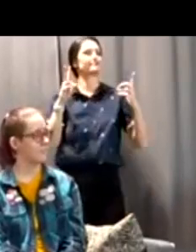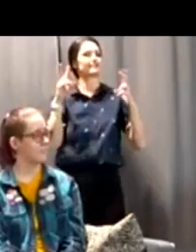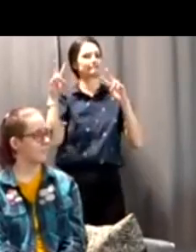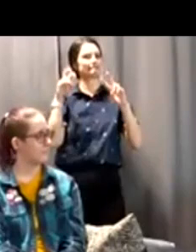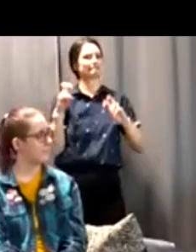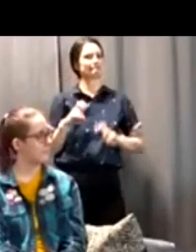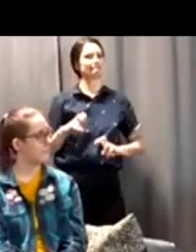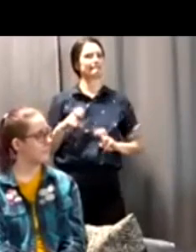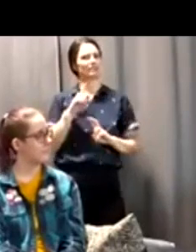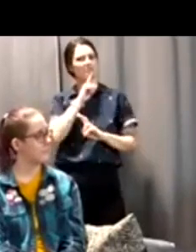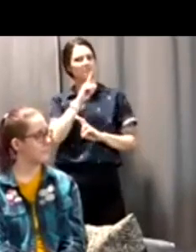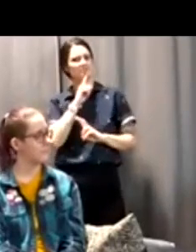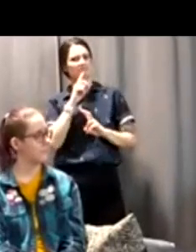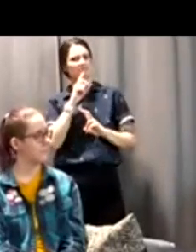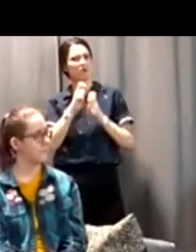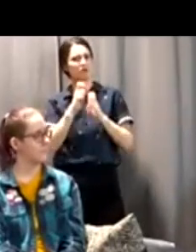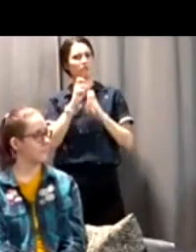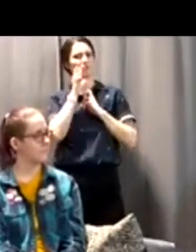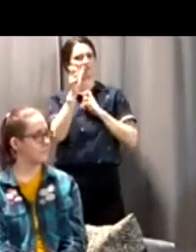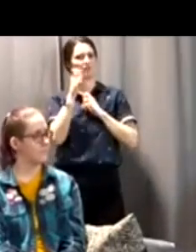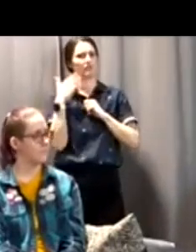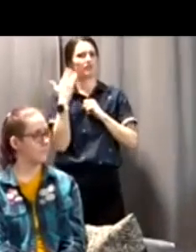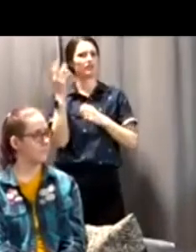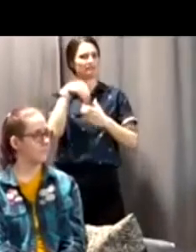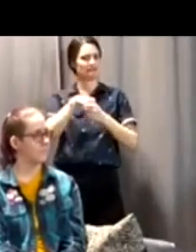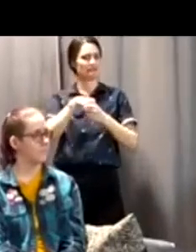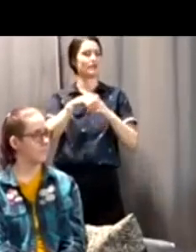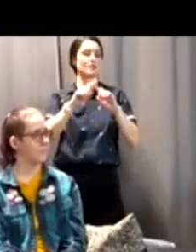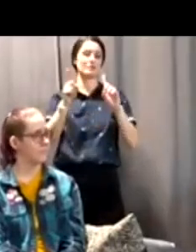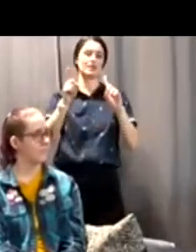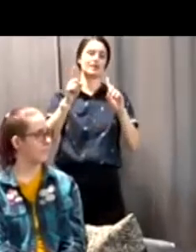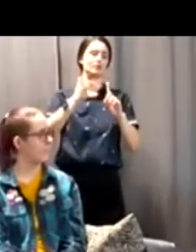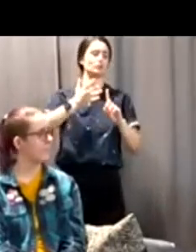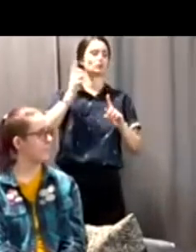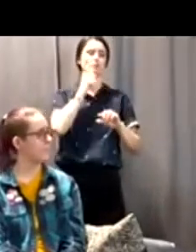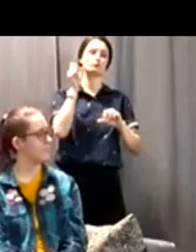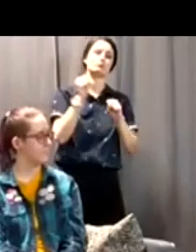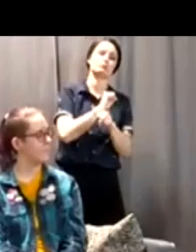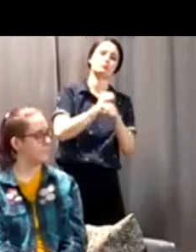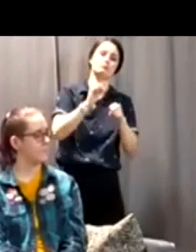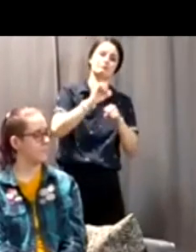or certainly not welcoming and inclusive. But that was a huge victory for the people that were involved in,